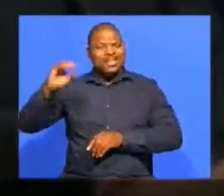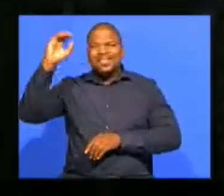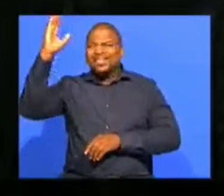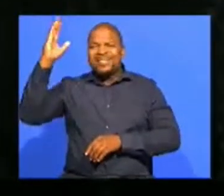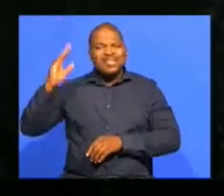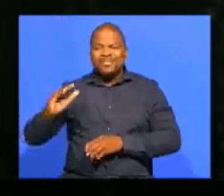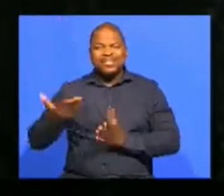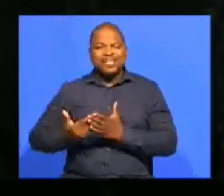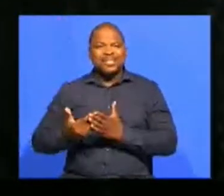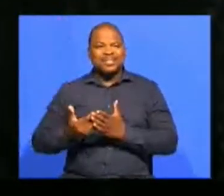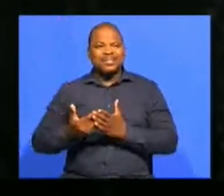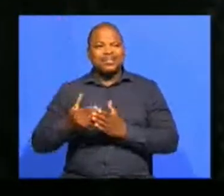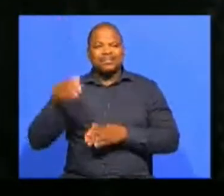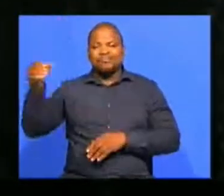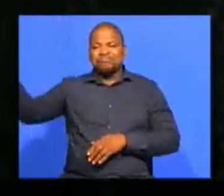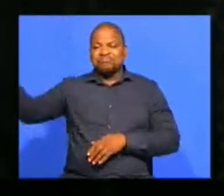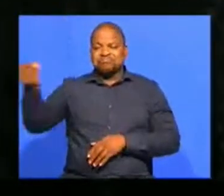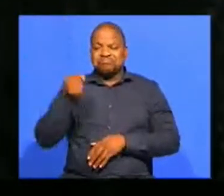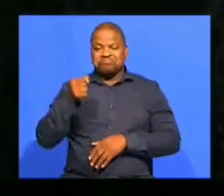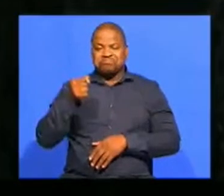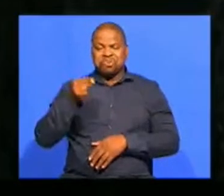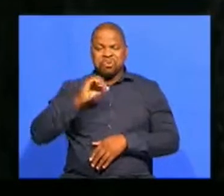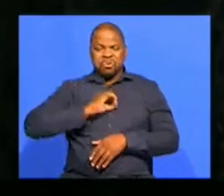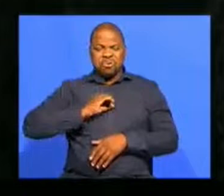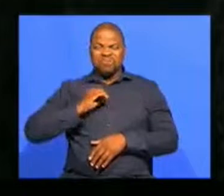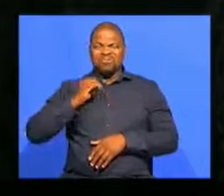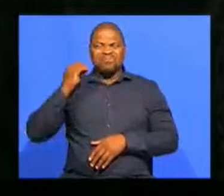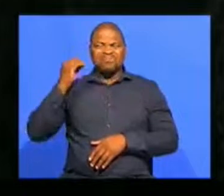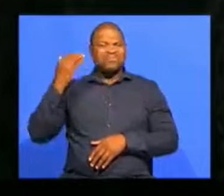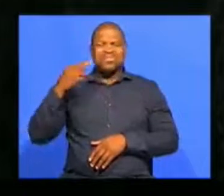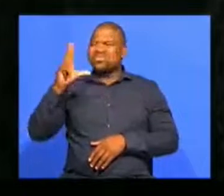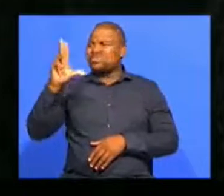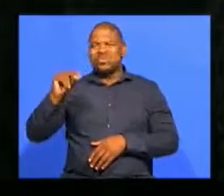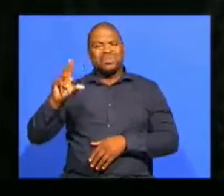be that even when you procure from outside, you'll own forever and ever.